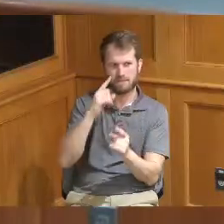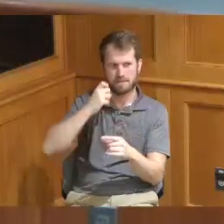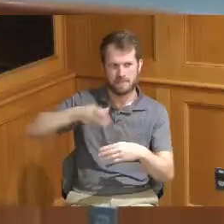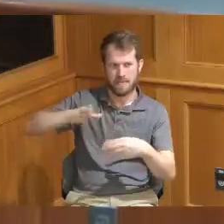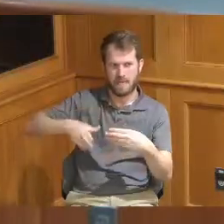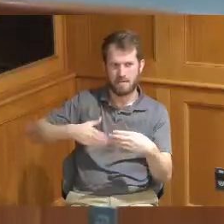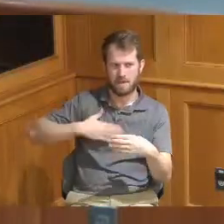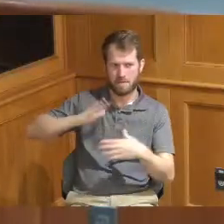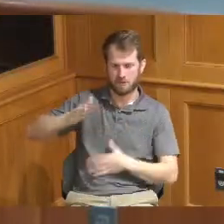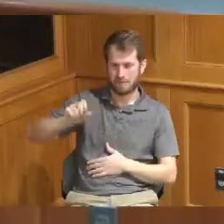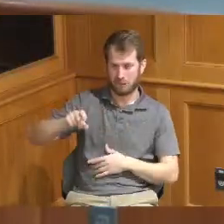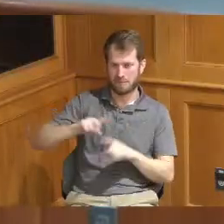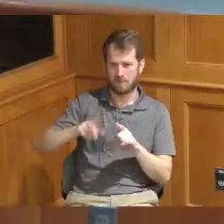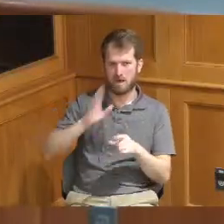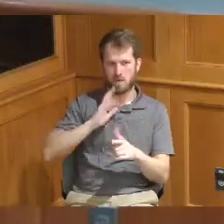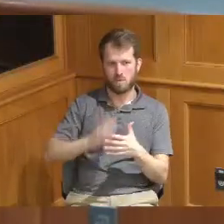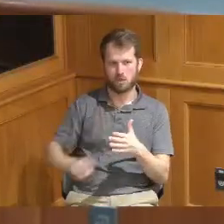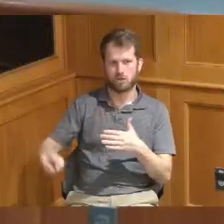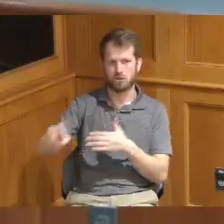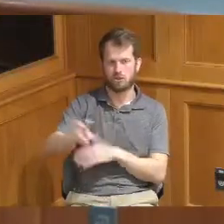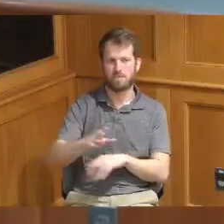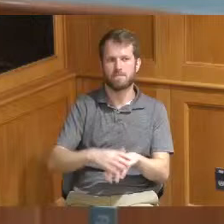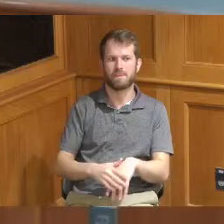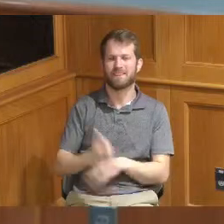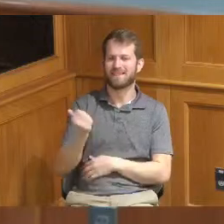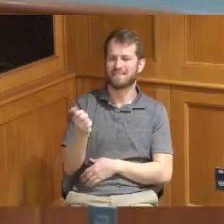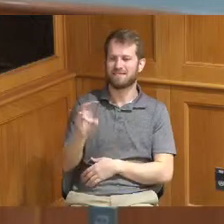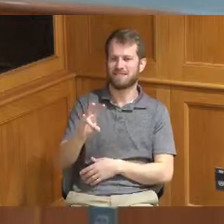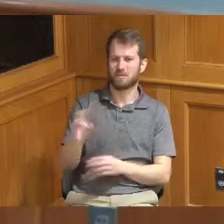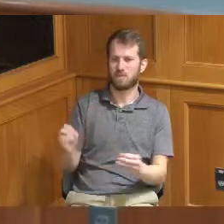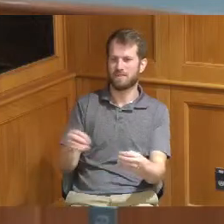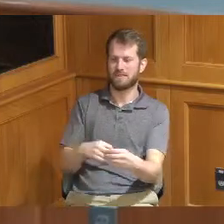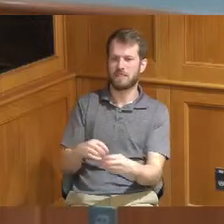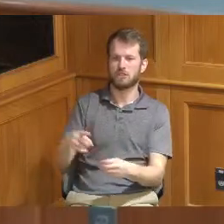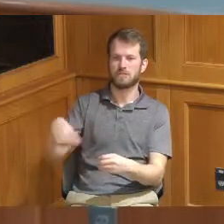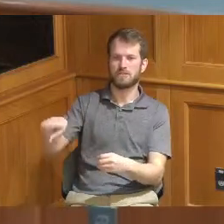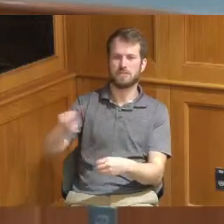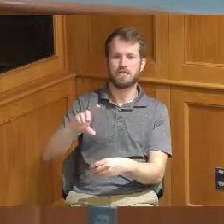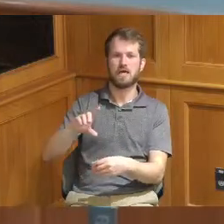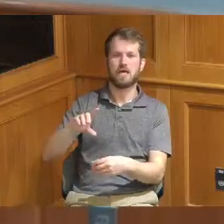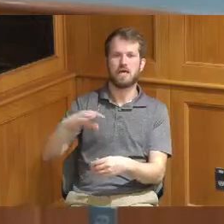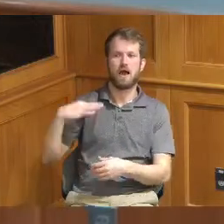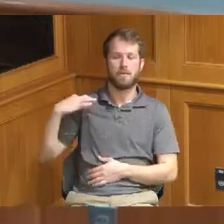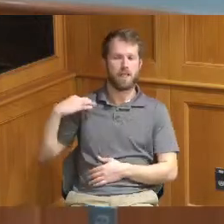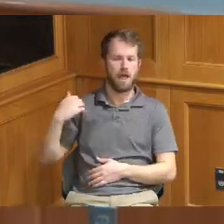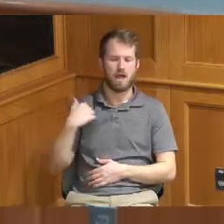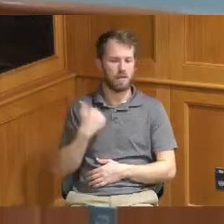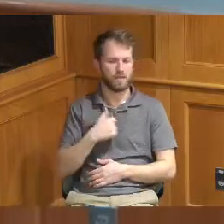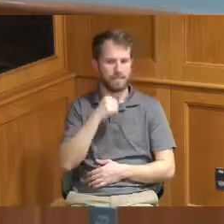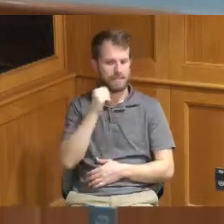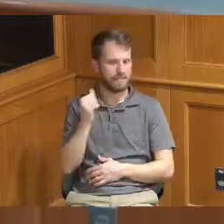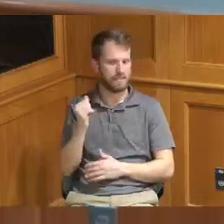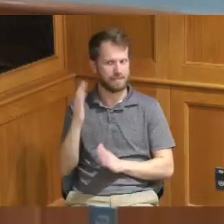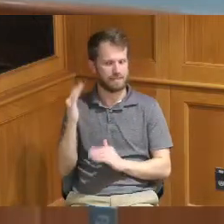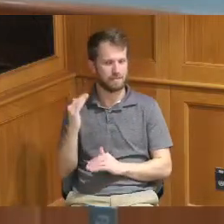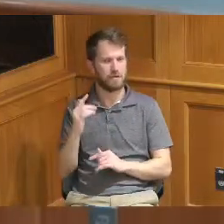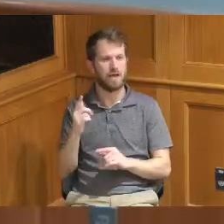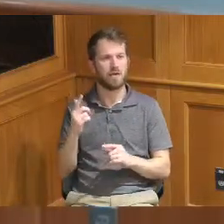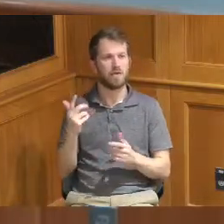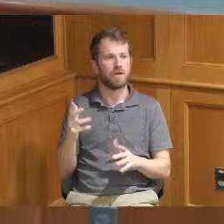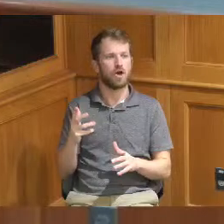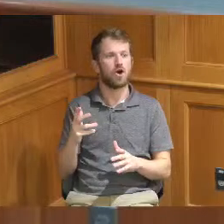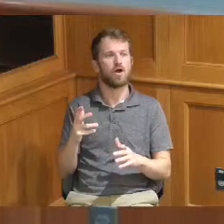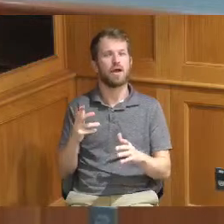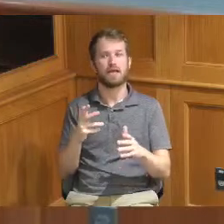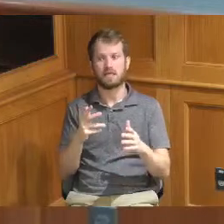but I'll skip ahead. We had 17 organizations apply, which we did not anticipate. We've also extended, and we've done several